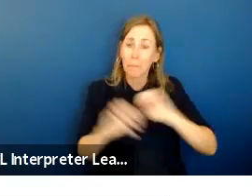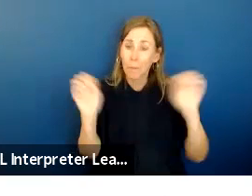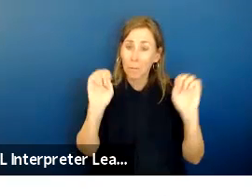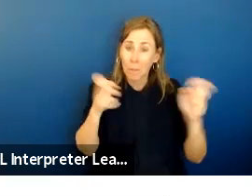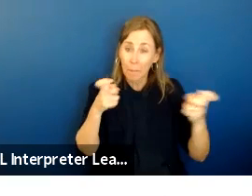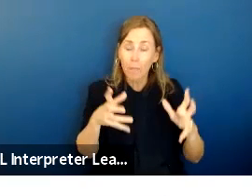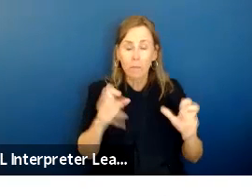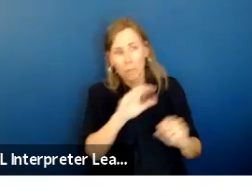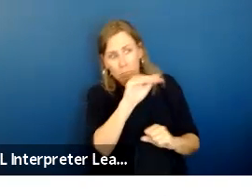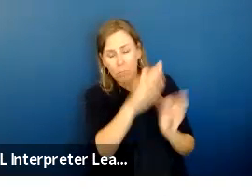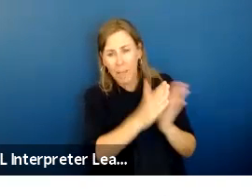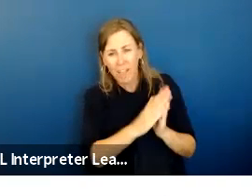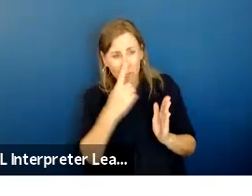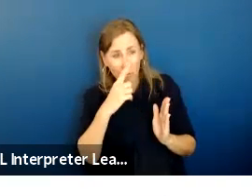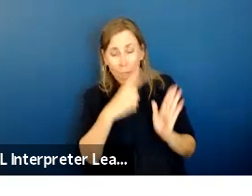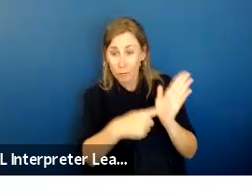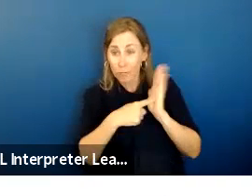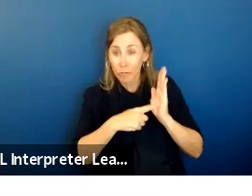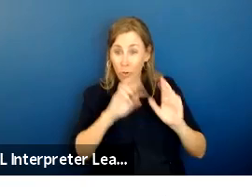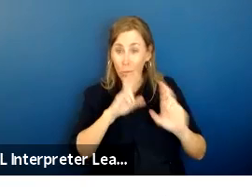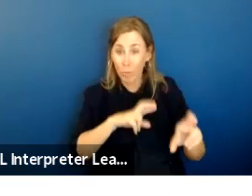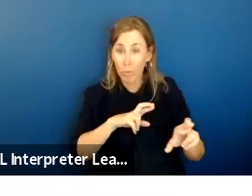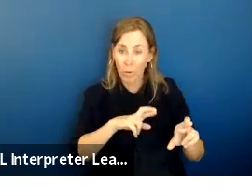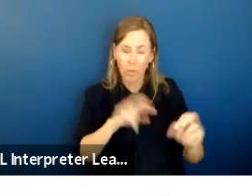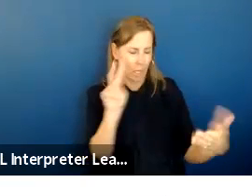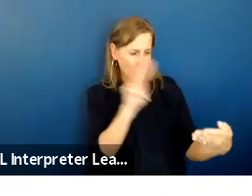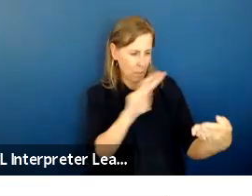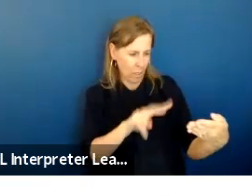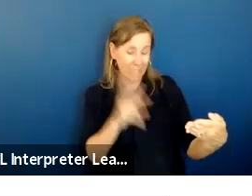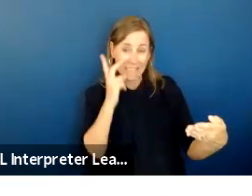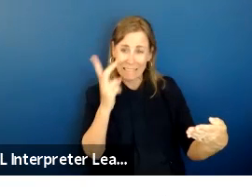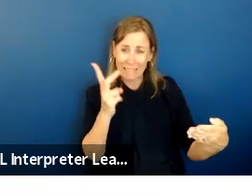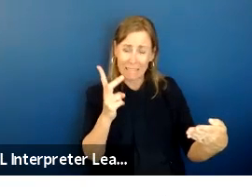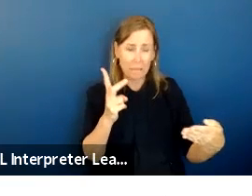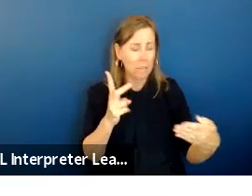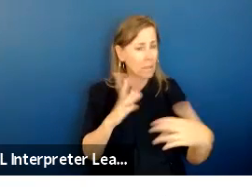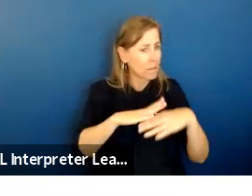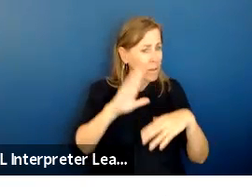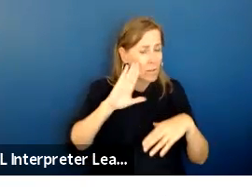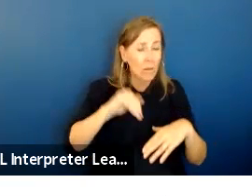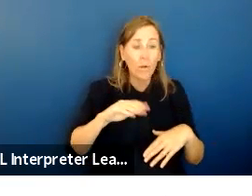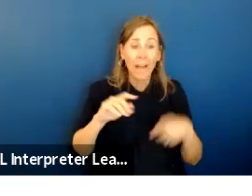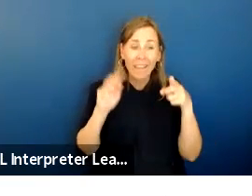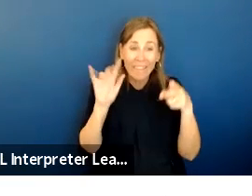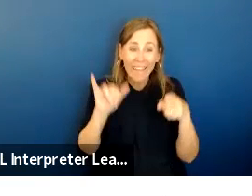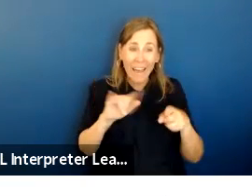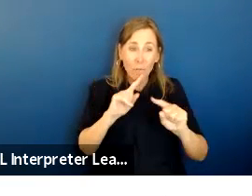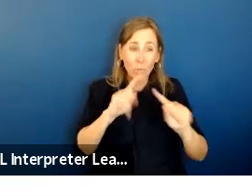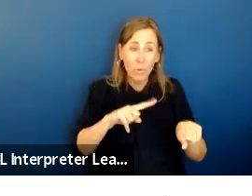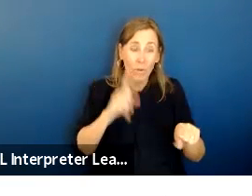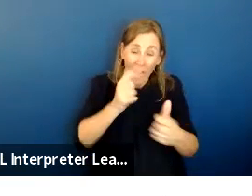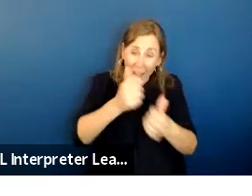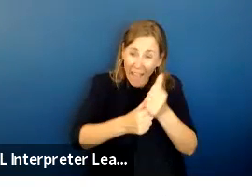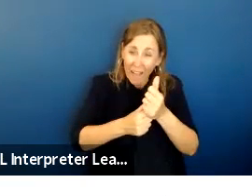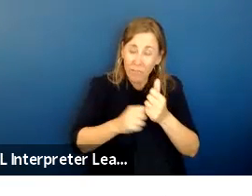reports available in their office for people to review. And just to be aware, BEAR reports aren't completed for every wildfire. So